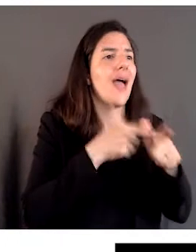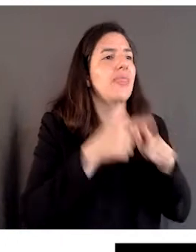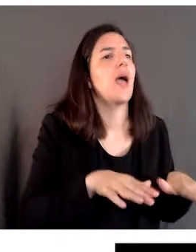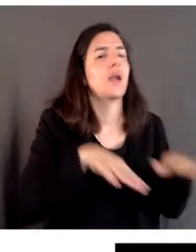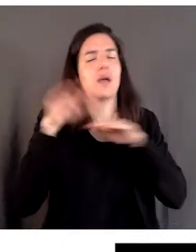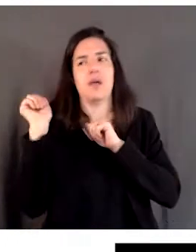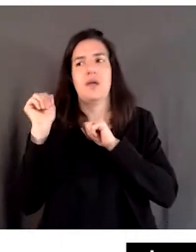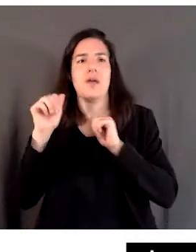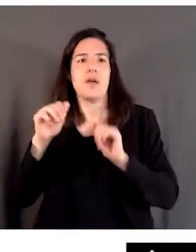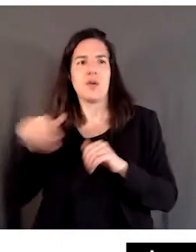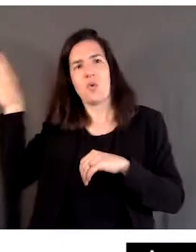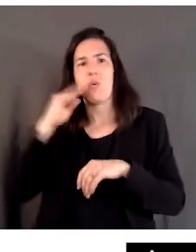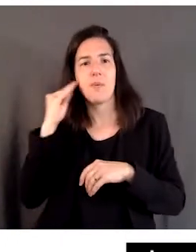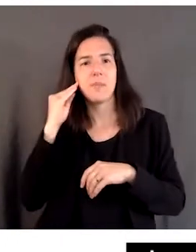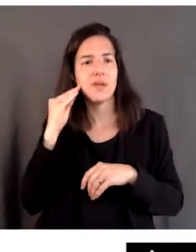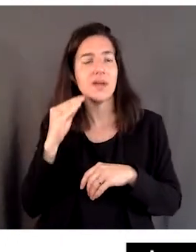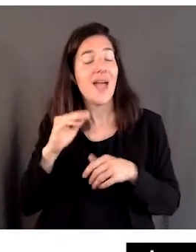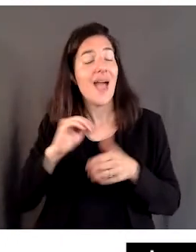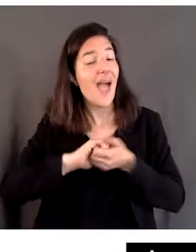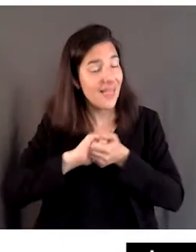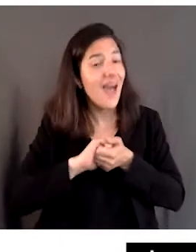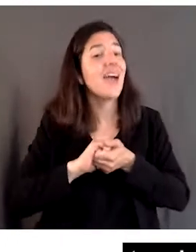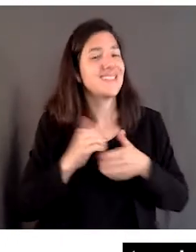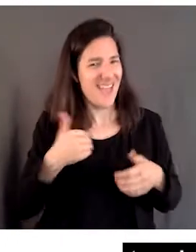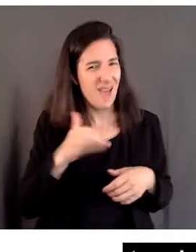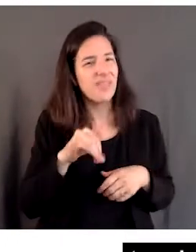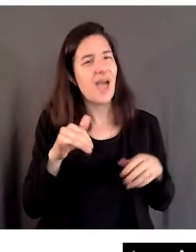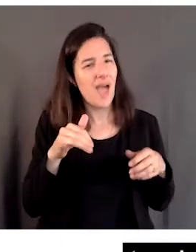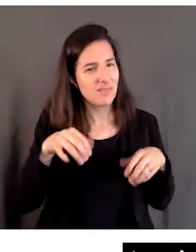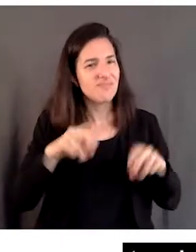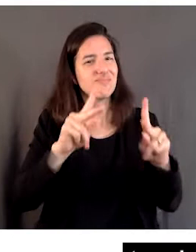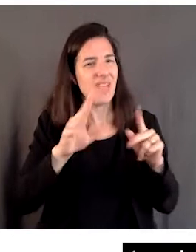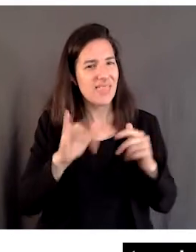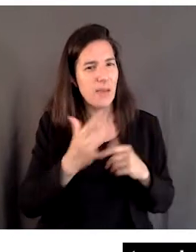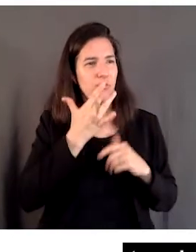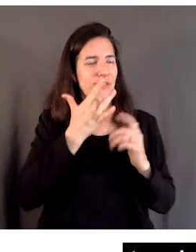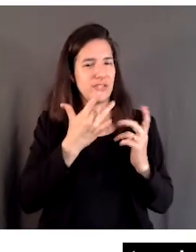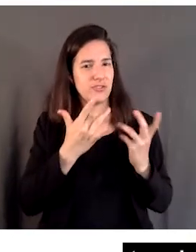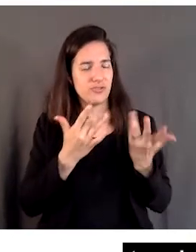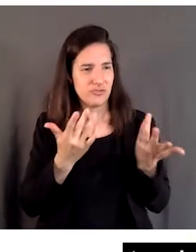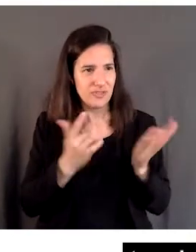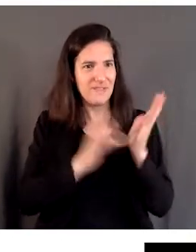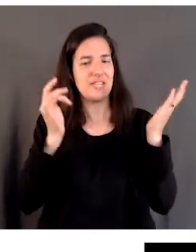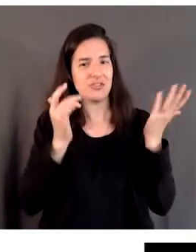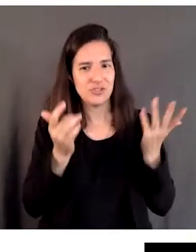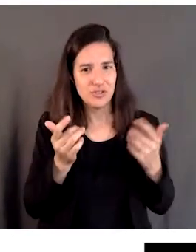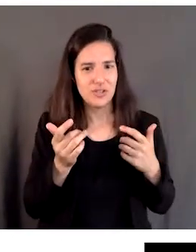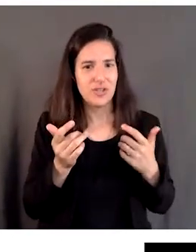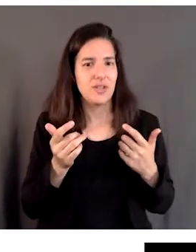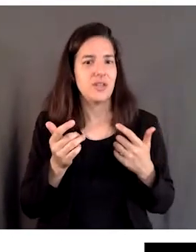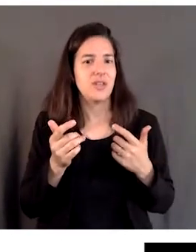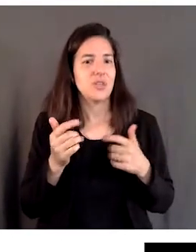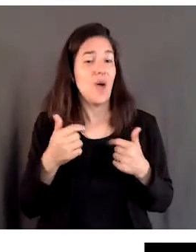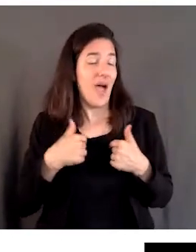to be a commitment alongside those folks that you're dealing with to also take that same lifelong journey, because I can't change the color